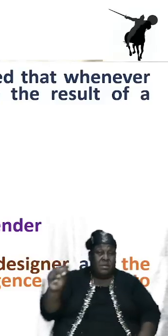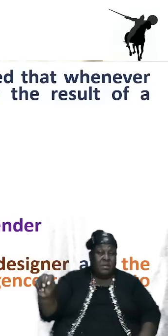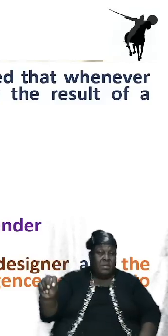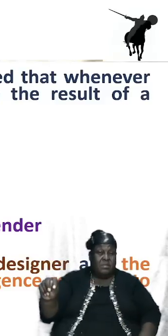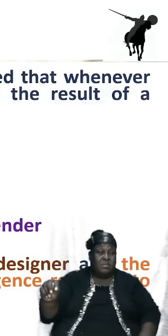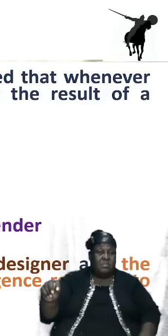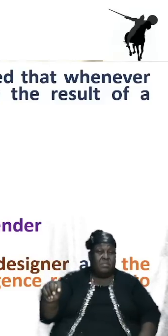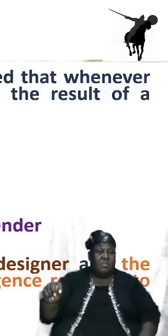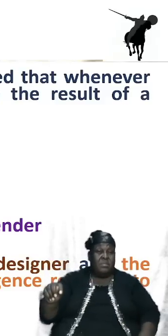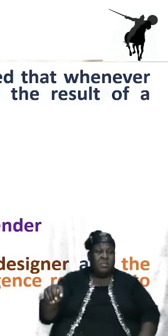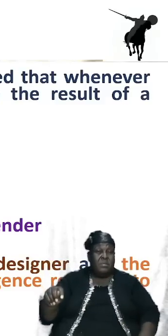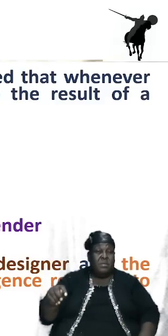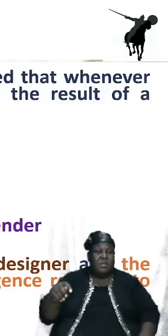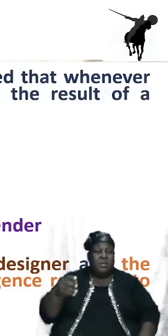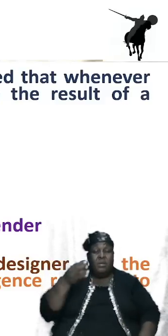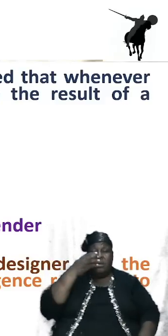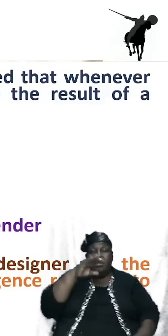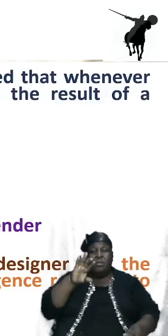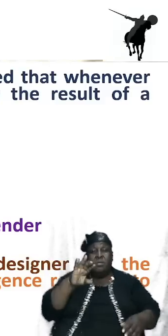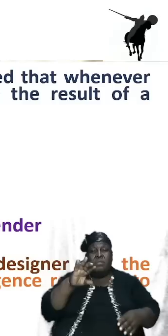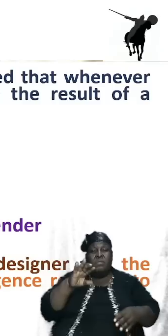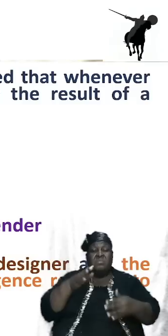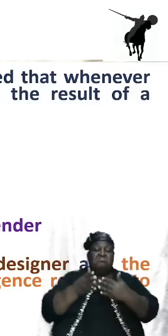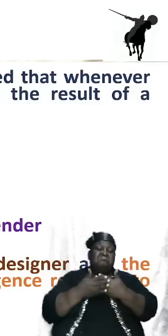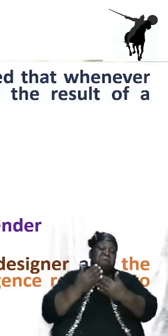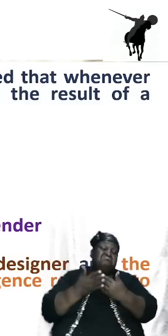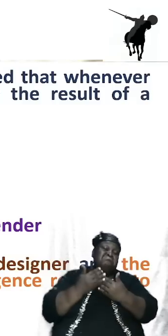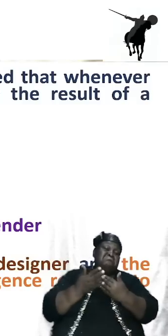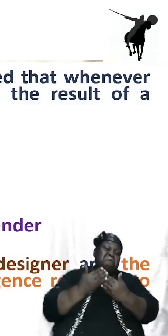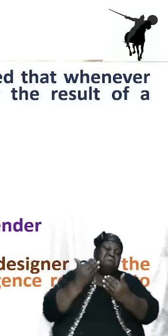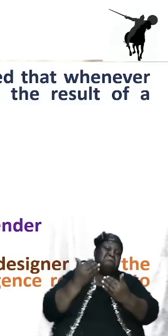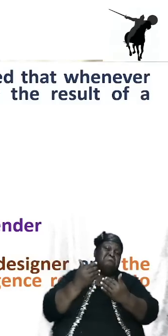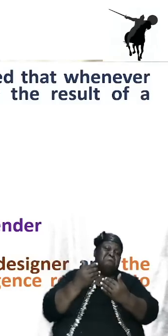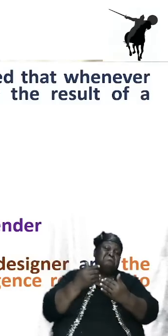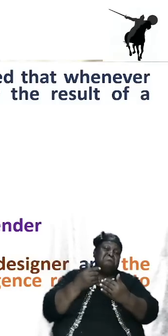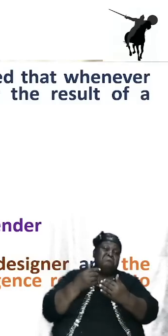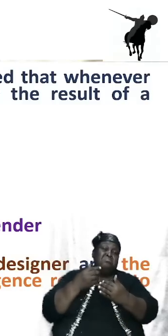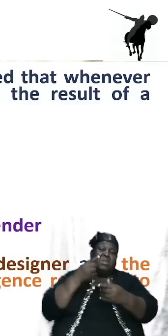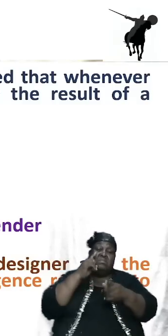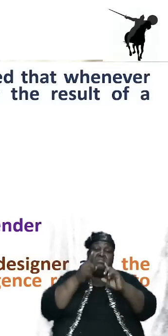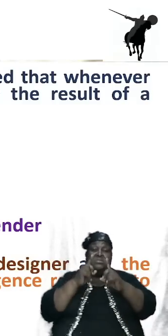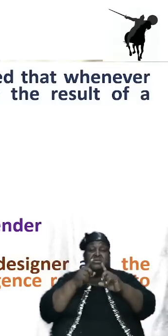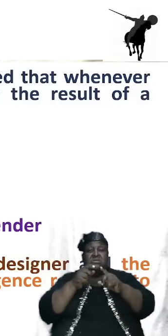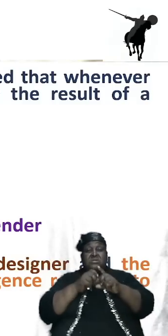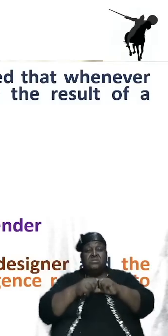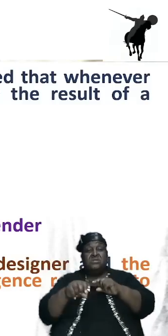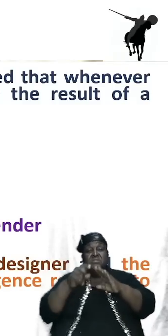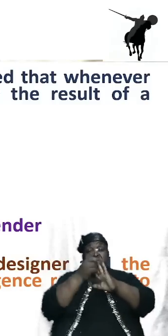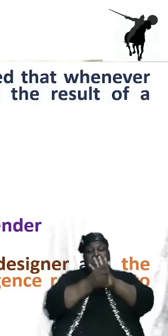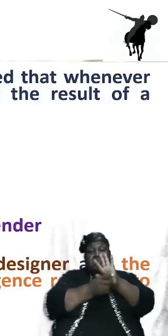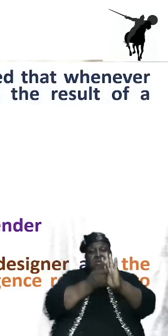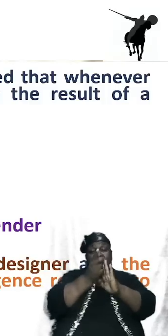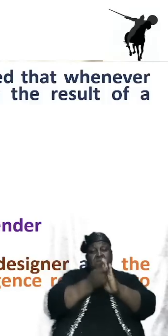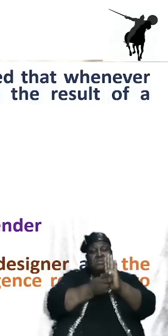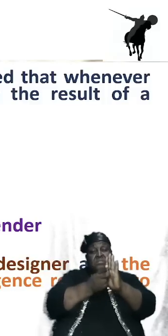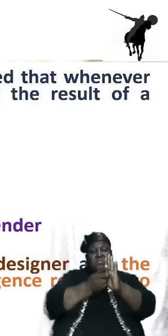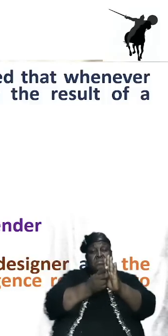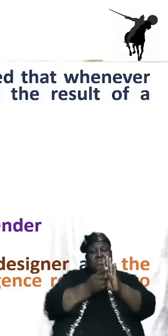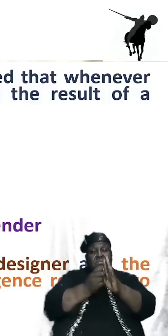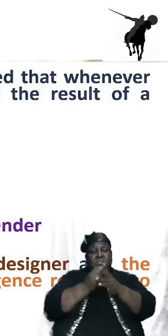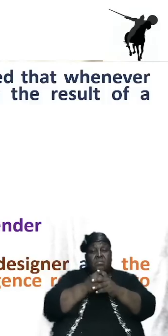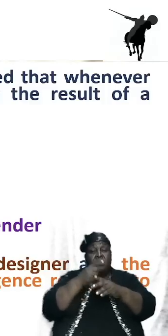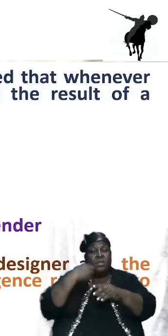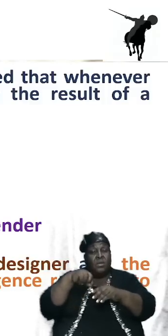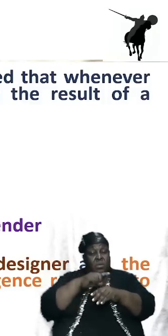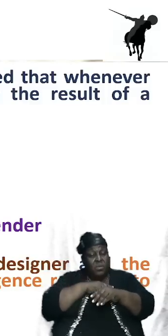teleological argument. But for simplicity, it's practically an argument from design. Now, we